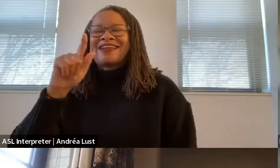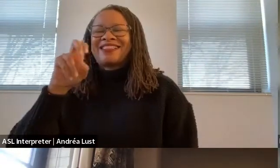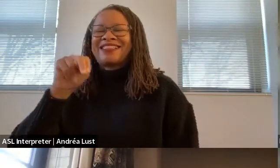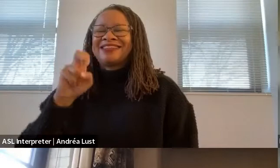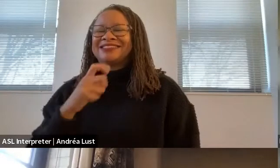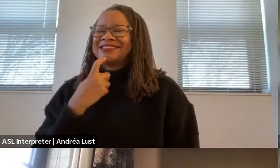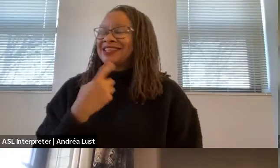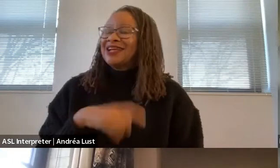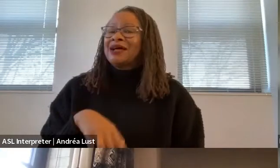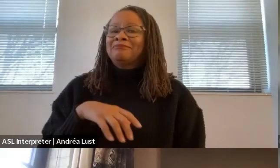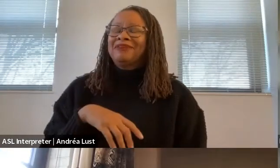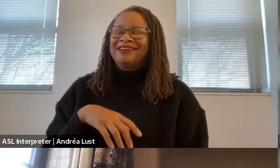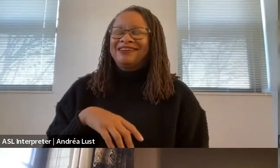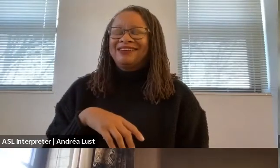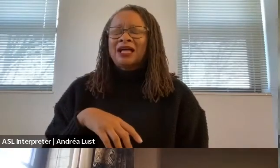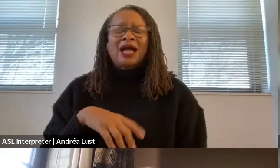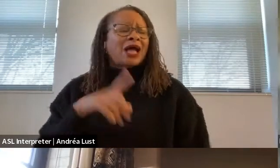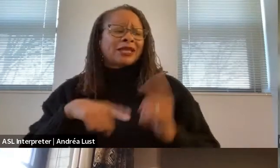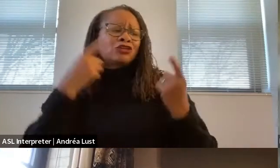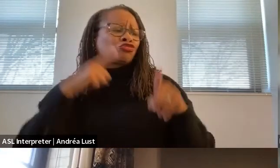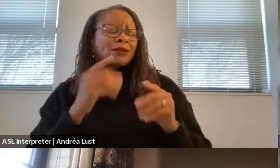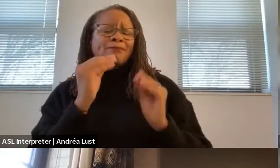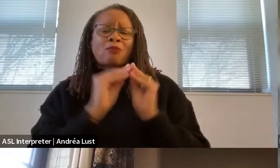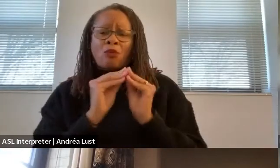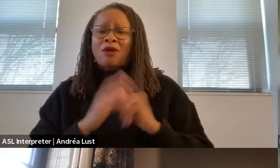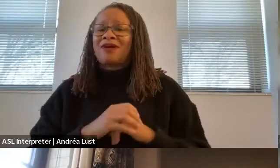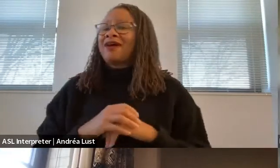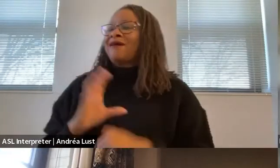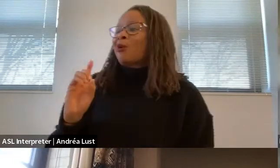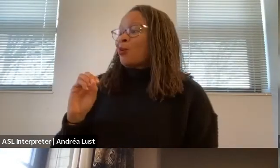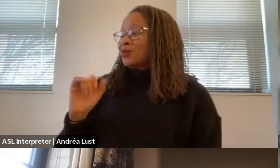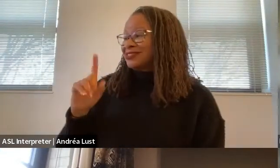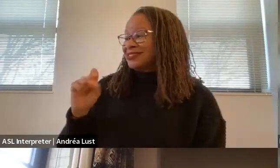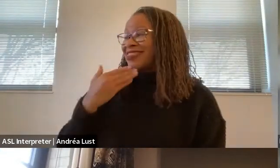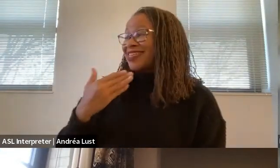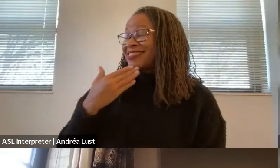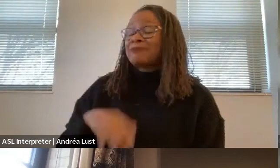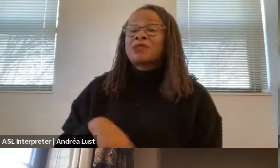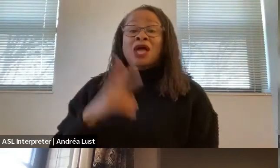Thanks. And so now I'd love for you both to talk about working together. So